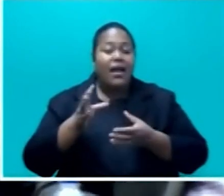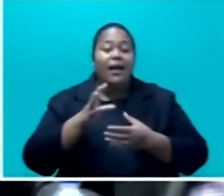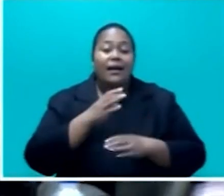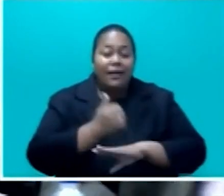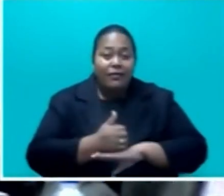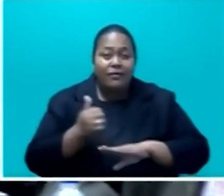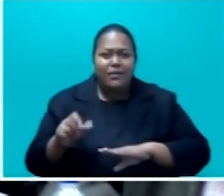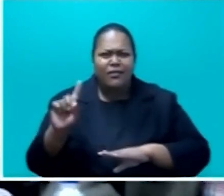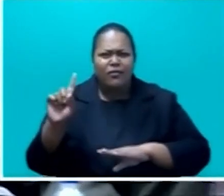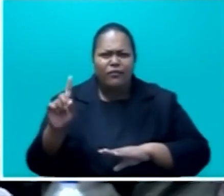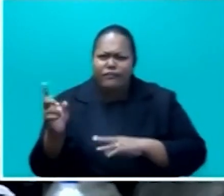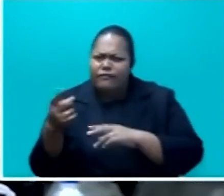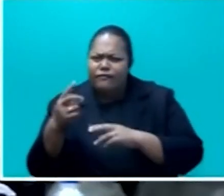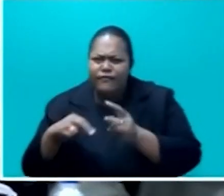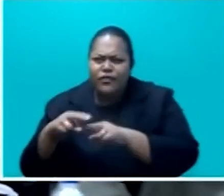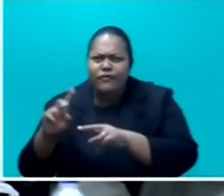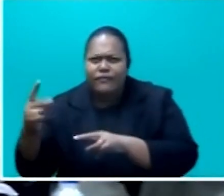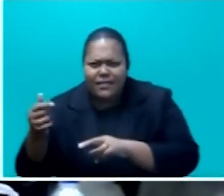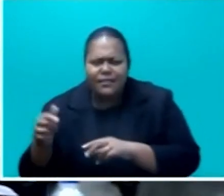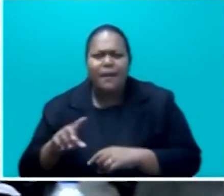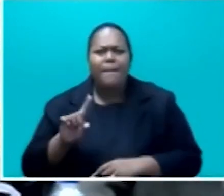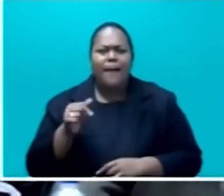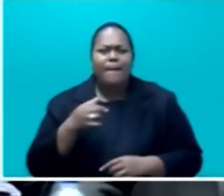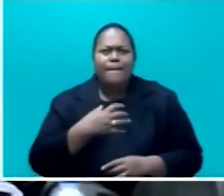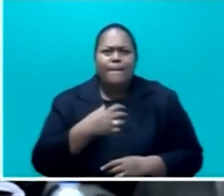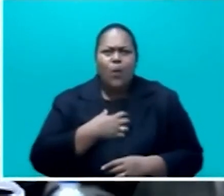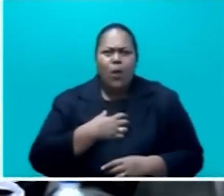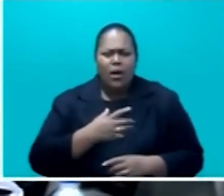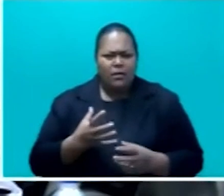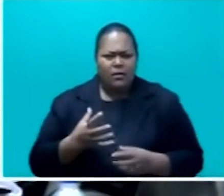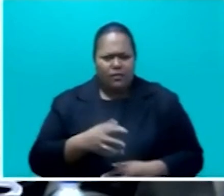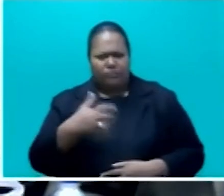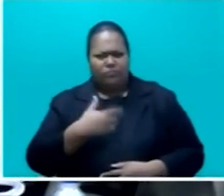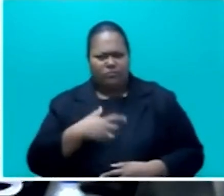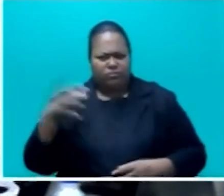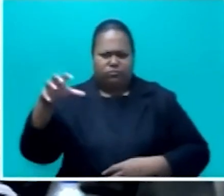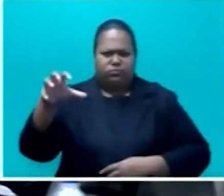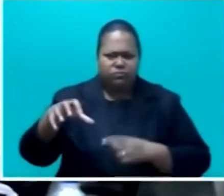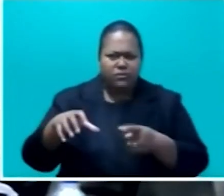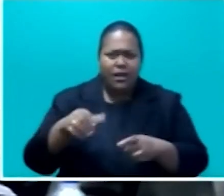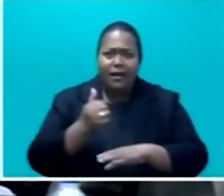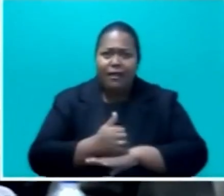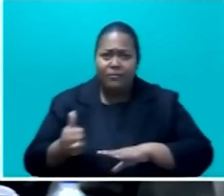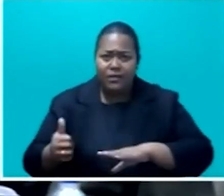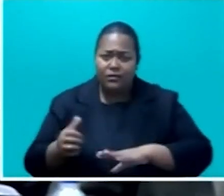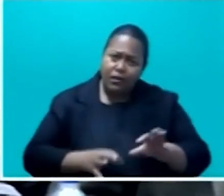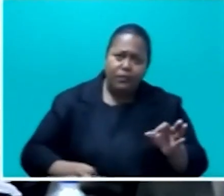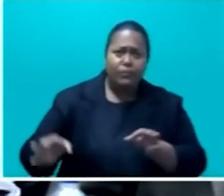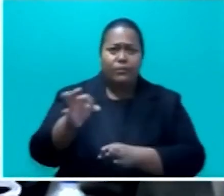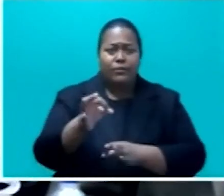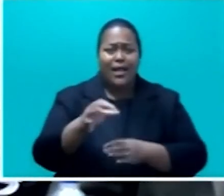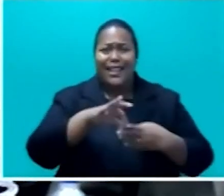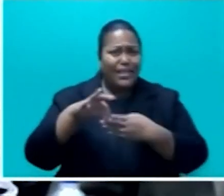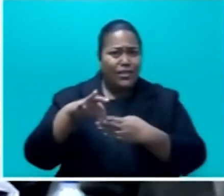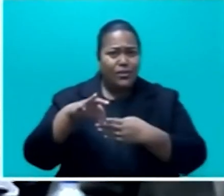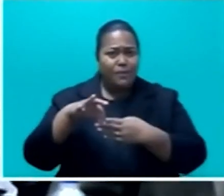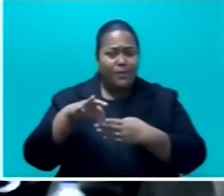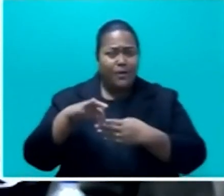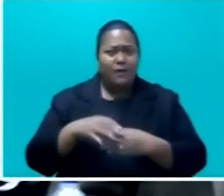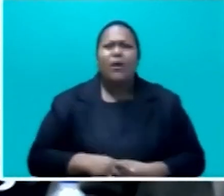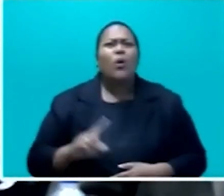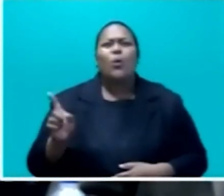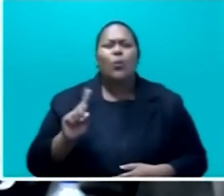of an instance where a more aggressive or unsympathetic government were to assume leadership. If this were to be the case,